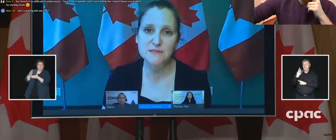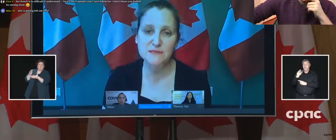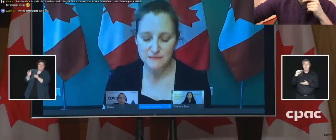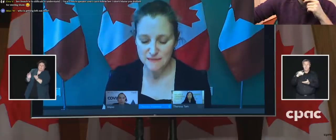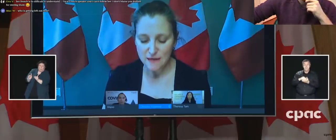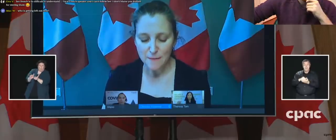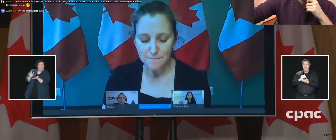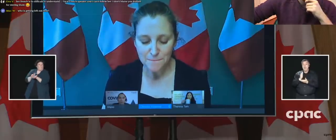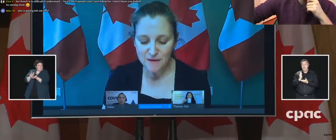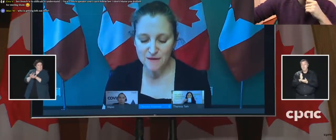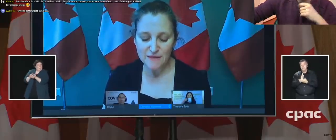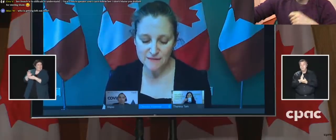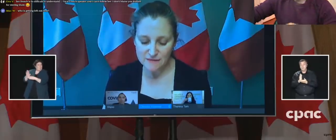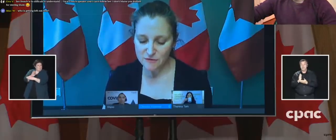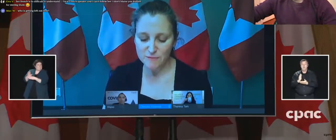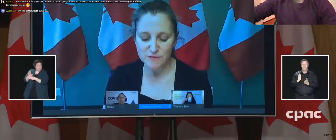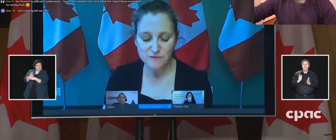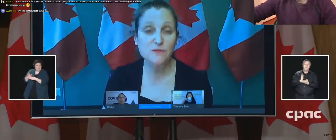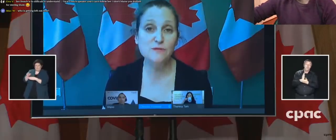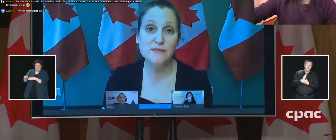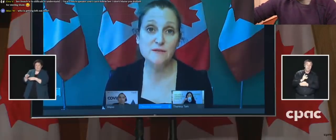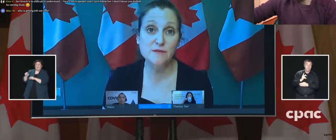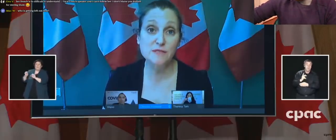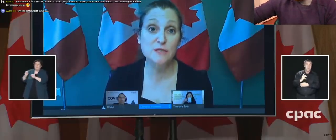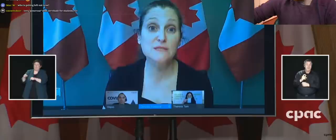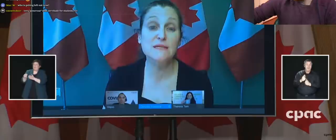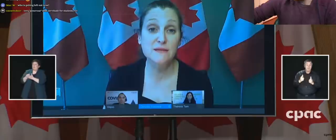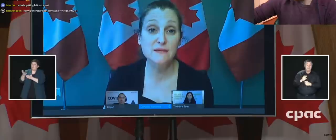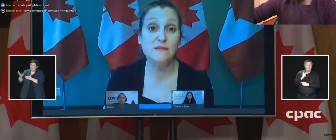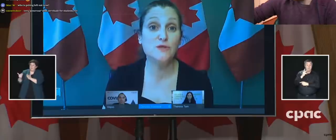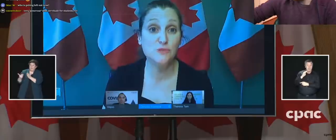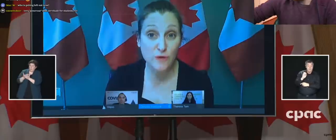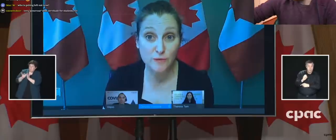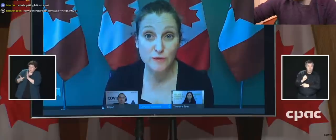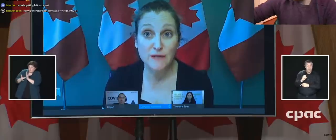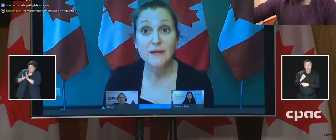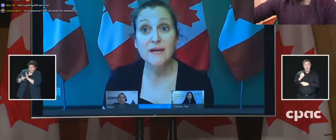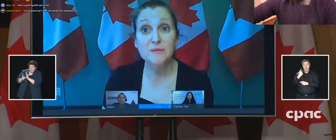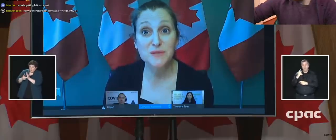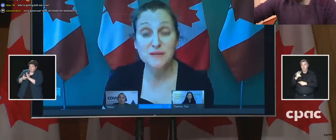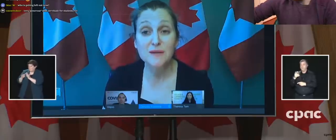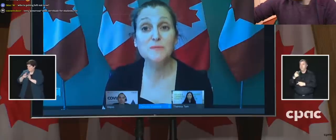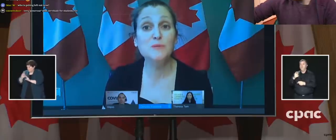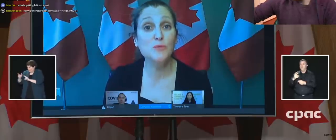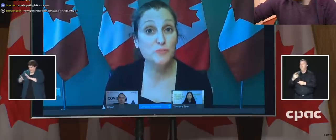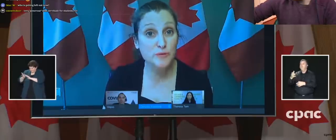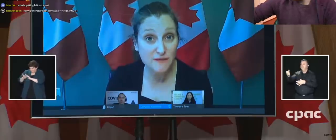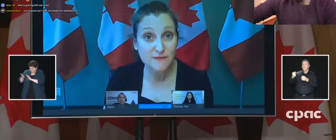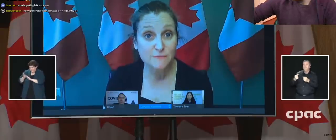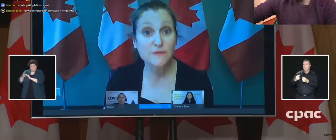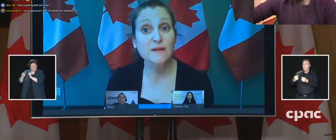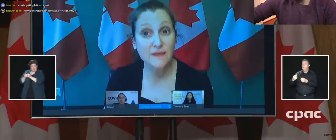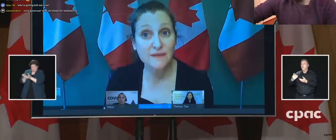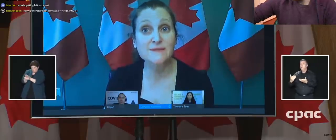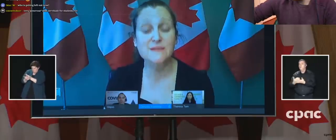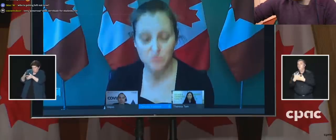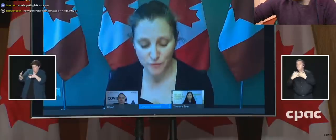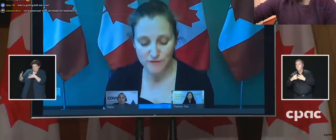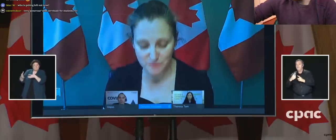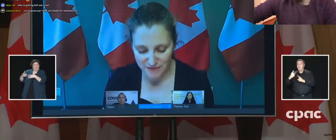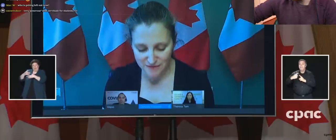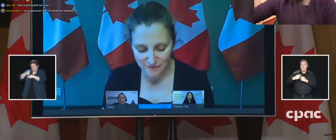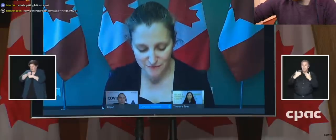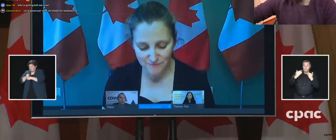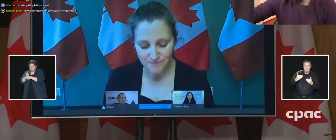sized businesses buy and adopt the new technologies they need to grow and become more productive and